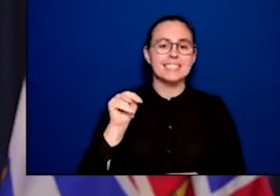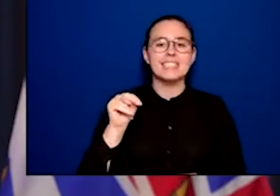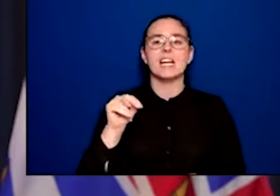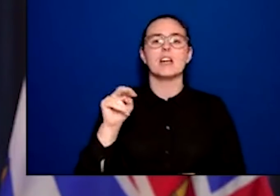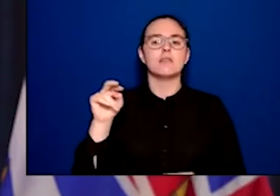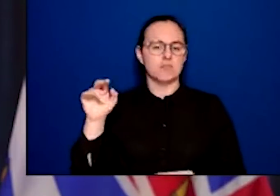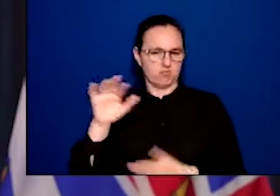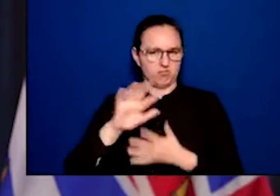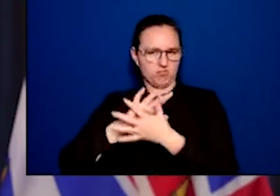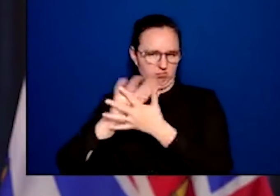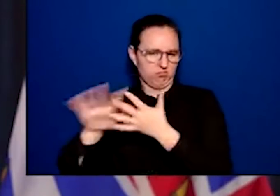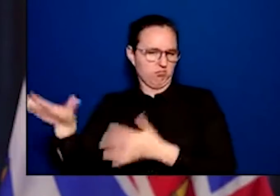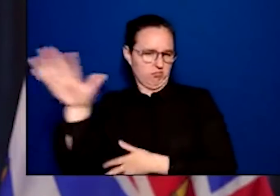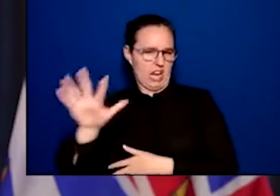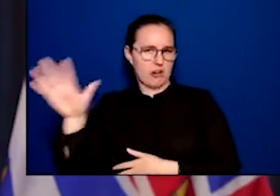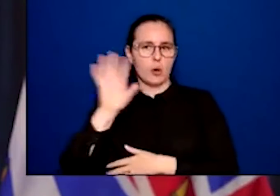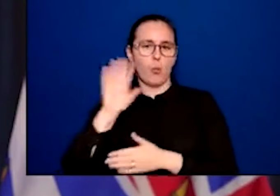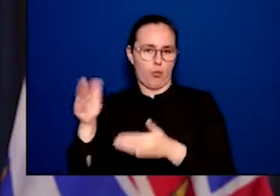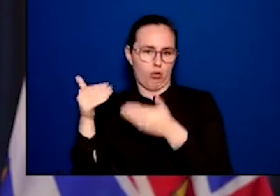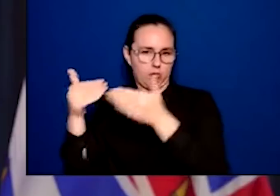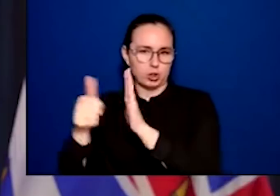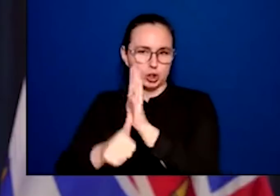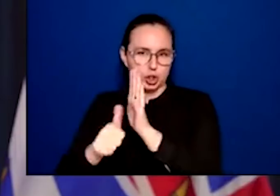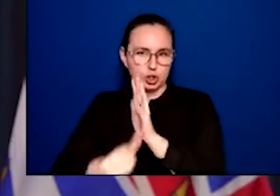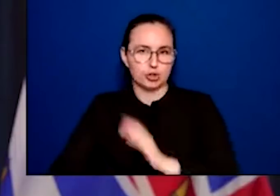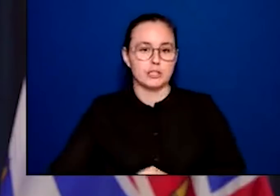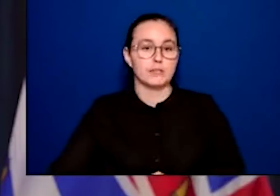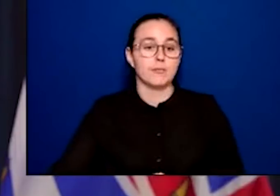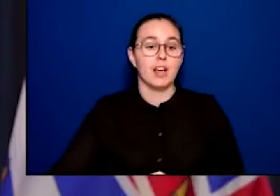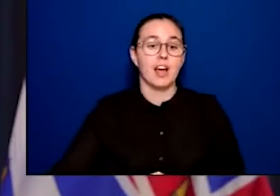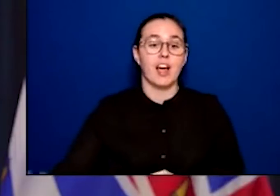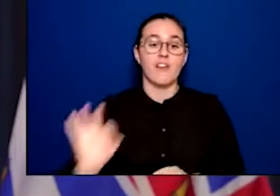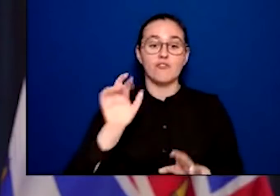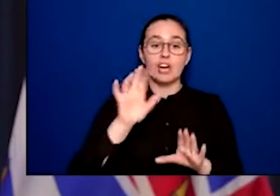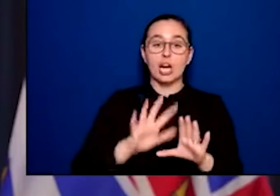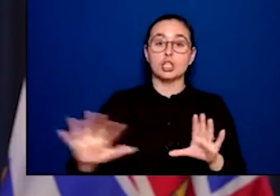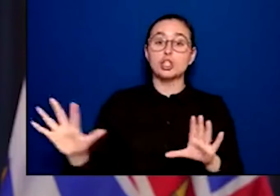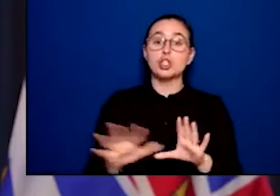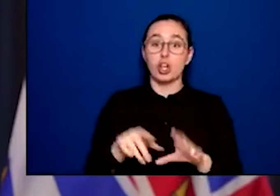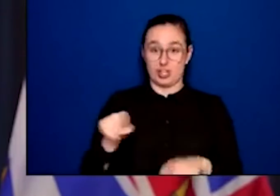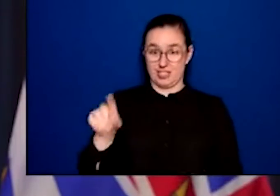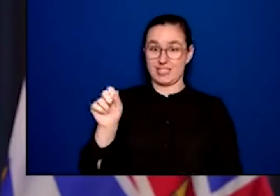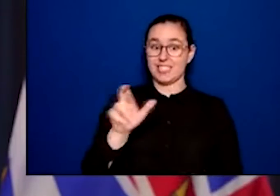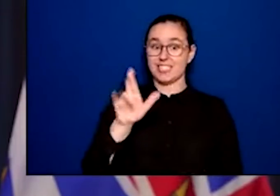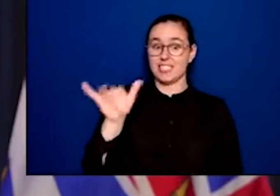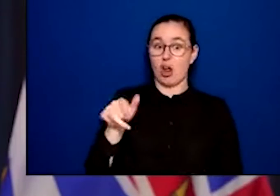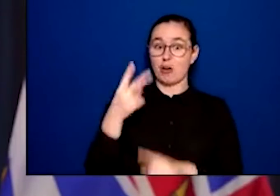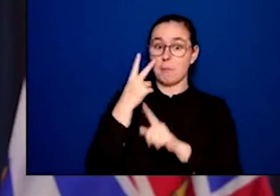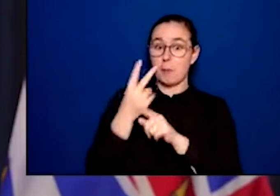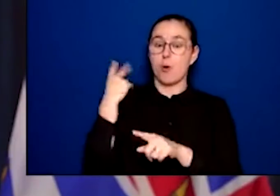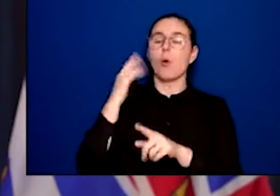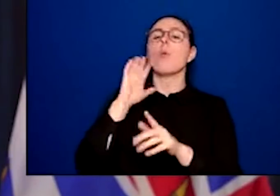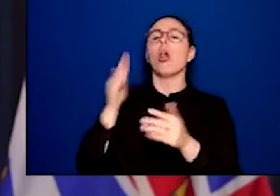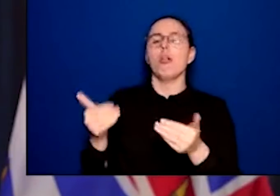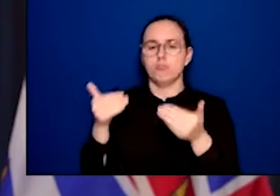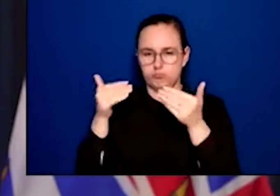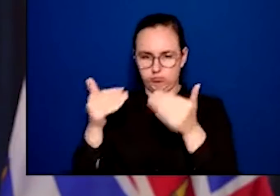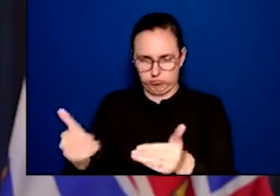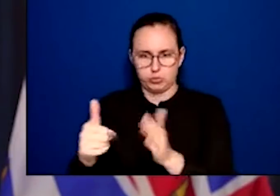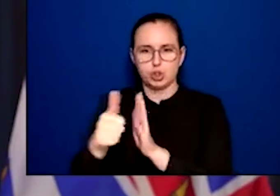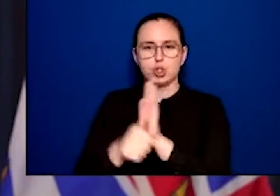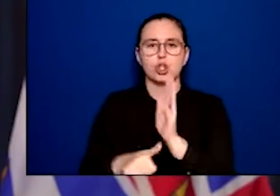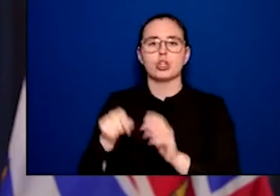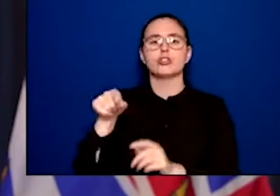surgeries. In Fraser Health, also this week, Surrey Memorial Hospital will resume non-urgent surgeries in a second operating room,